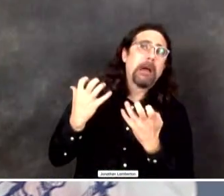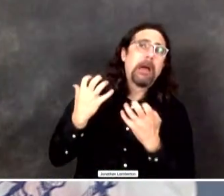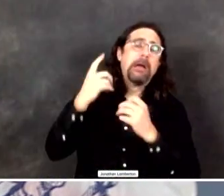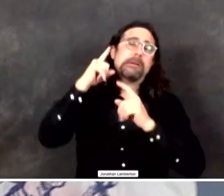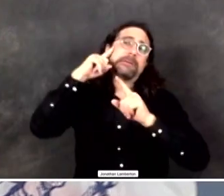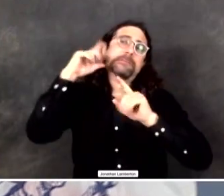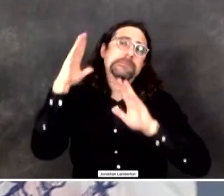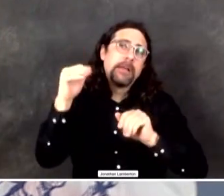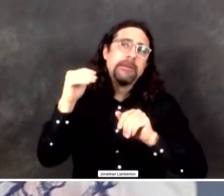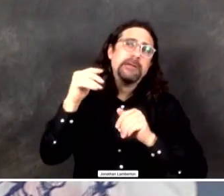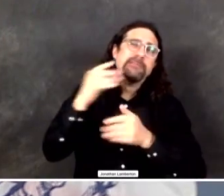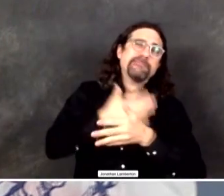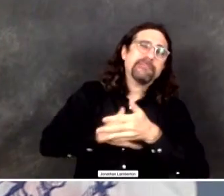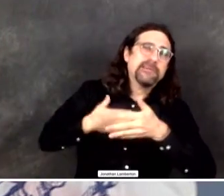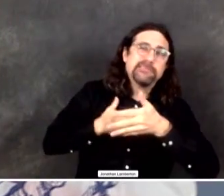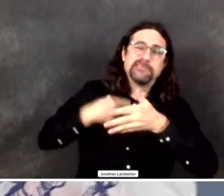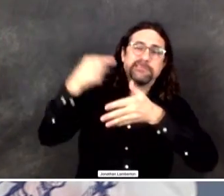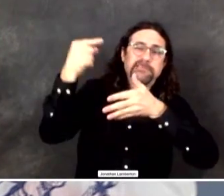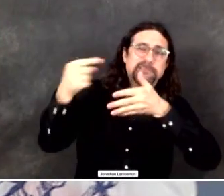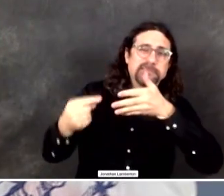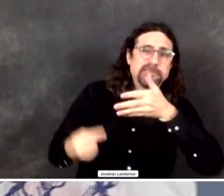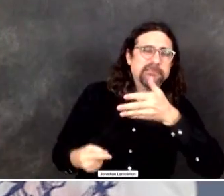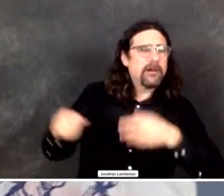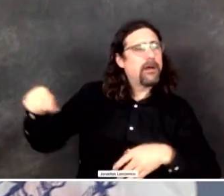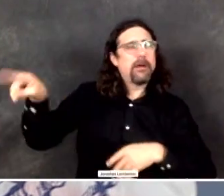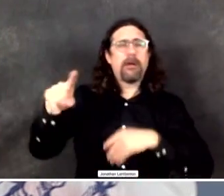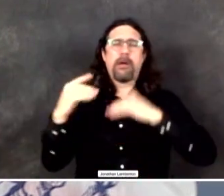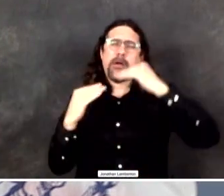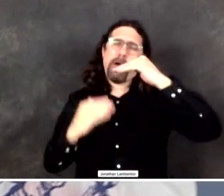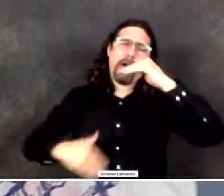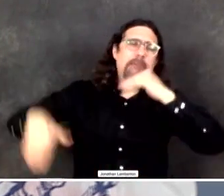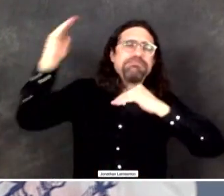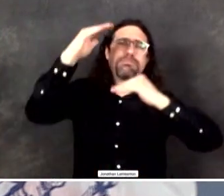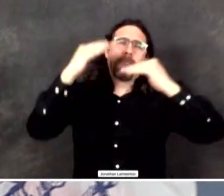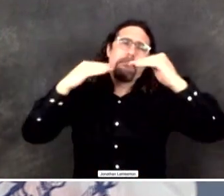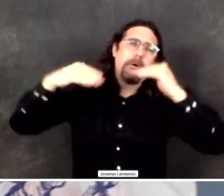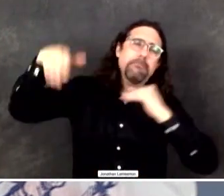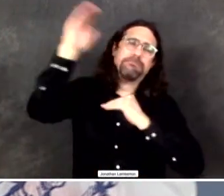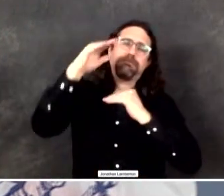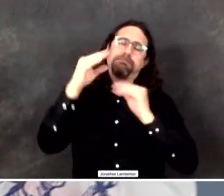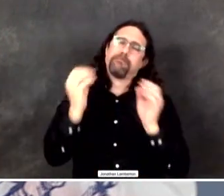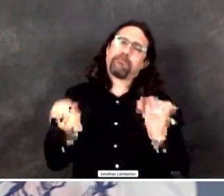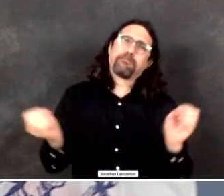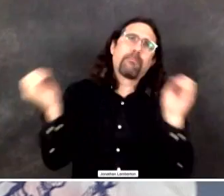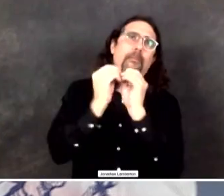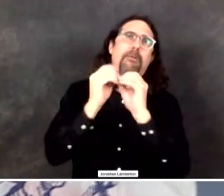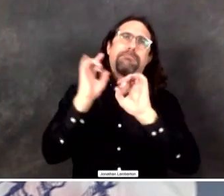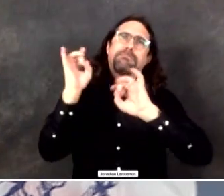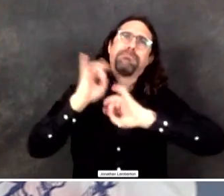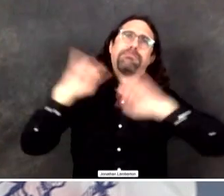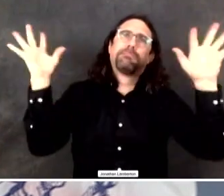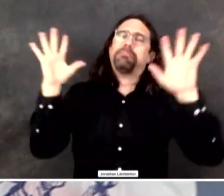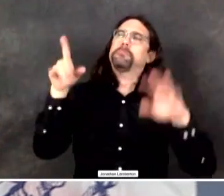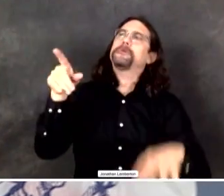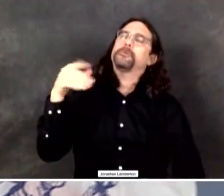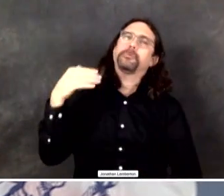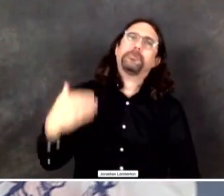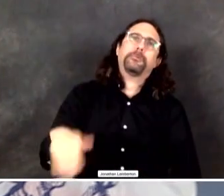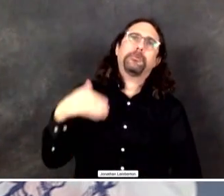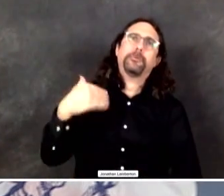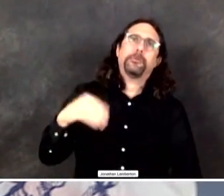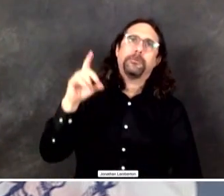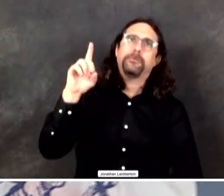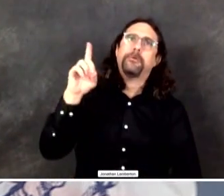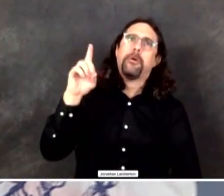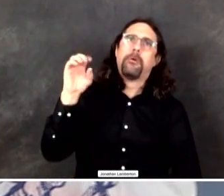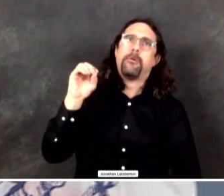of the Department of Education, all the technology people, everyone who had to put together this amazing system, and all the companies we turned to for help who really, really stepped